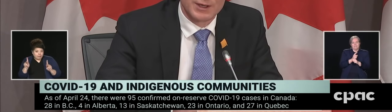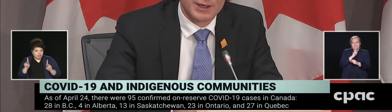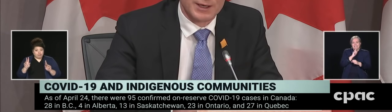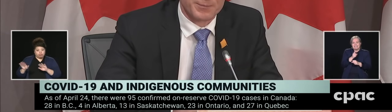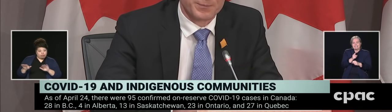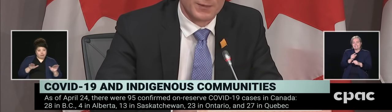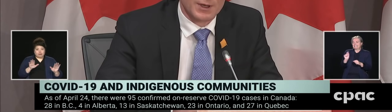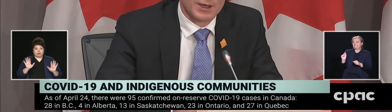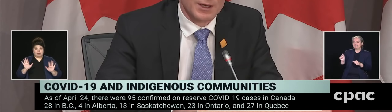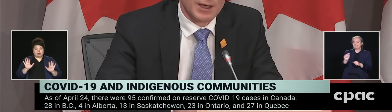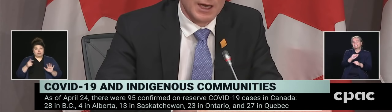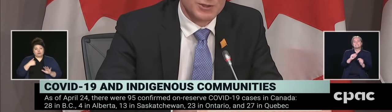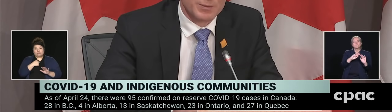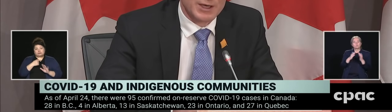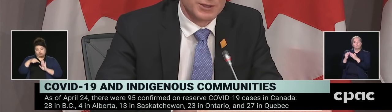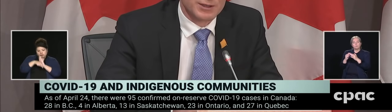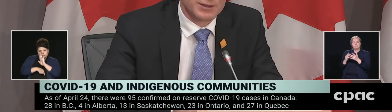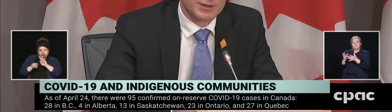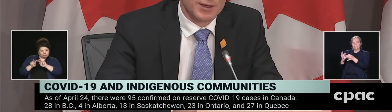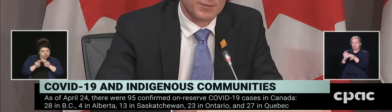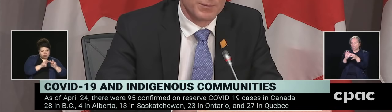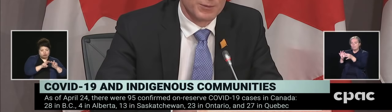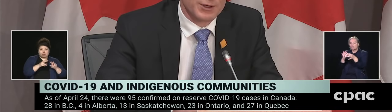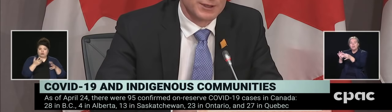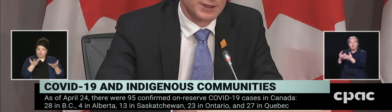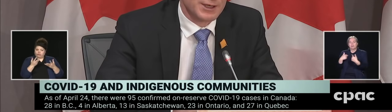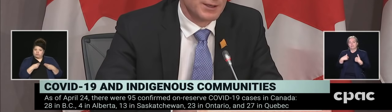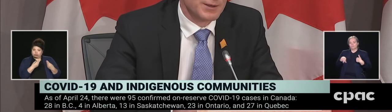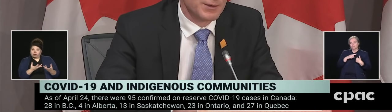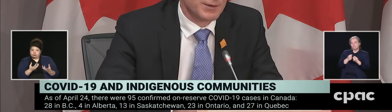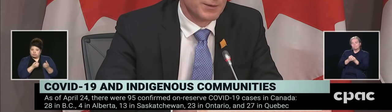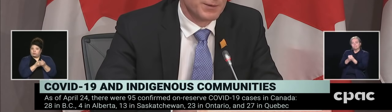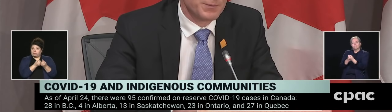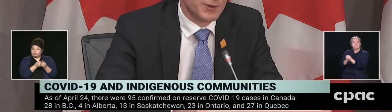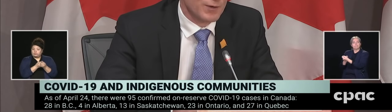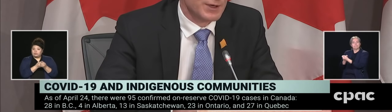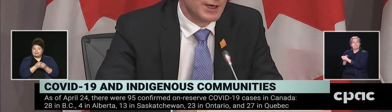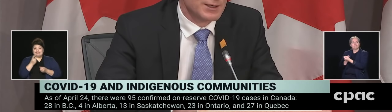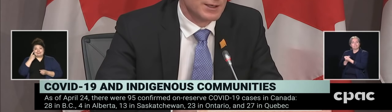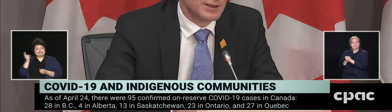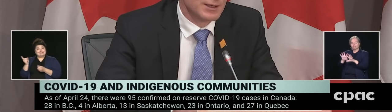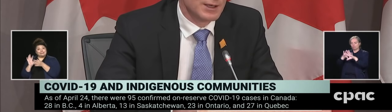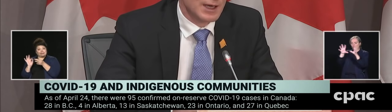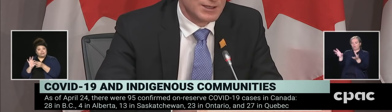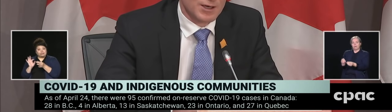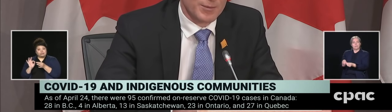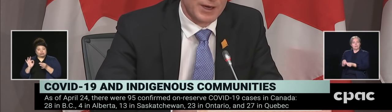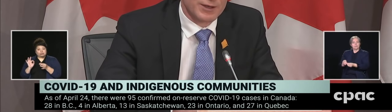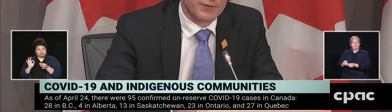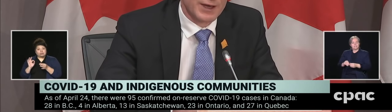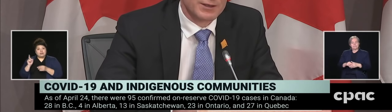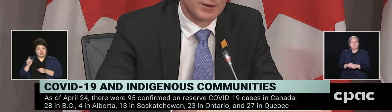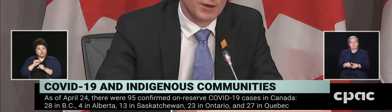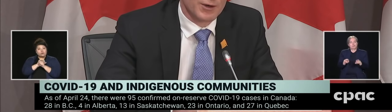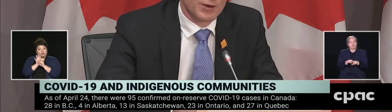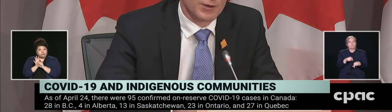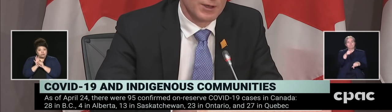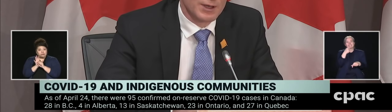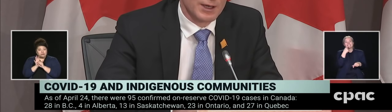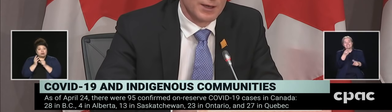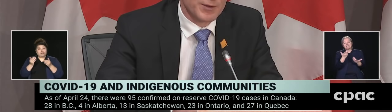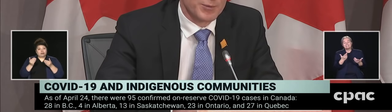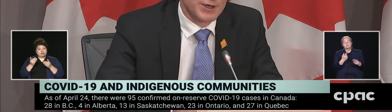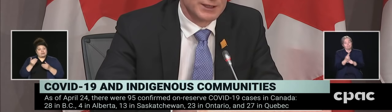do. As you mentioned pertinently, COVID-19 has a compounding effect on